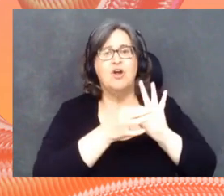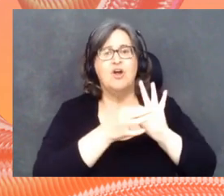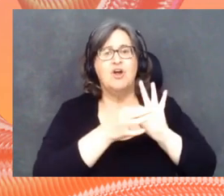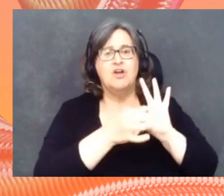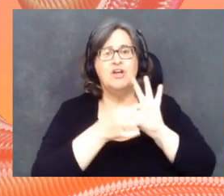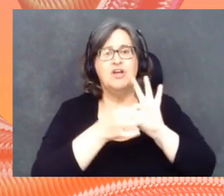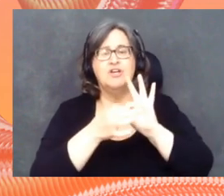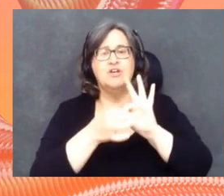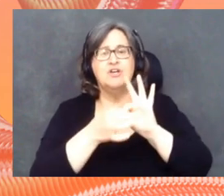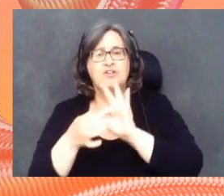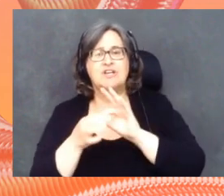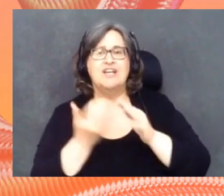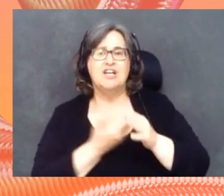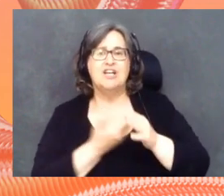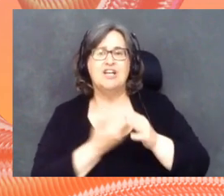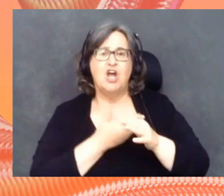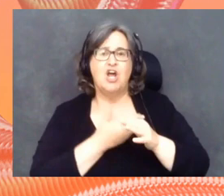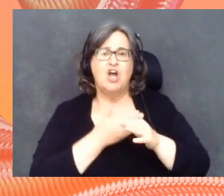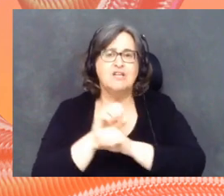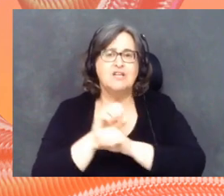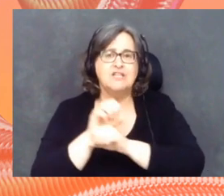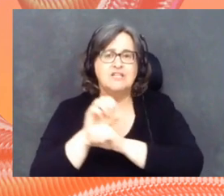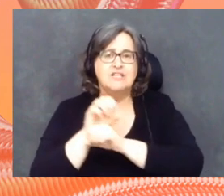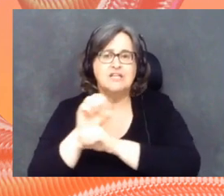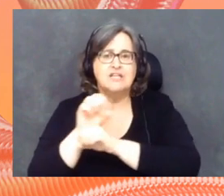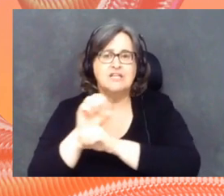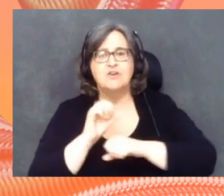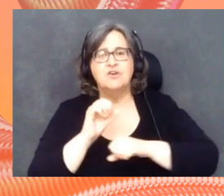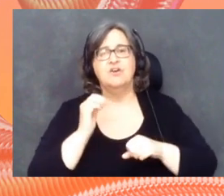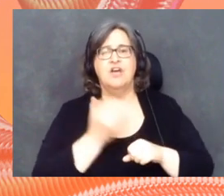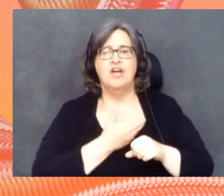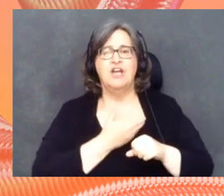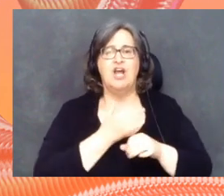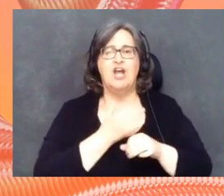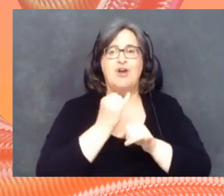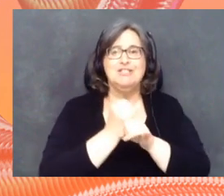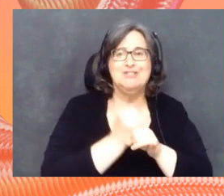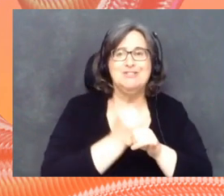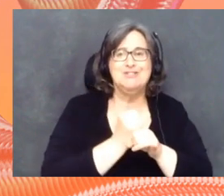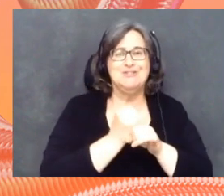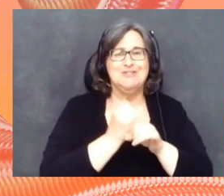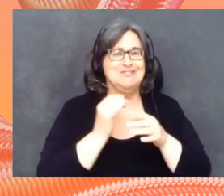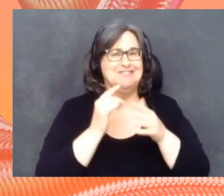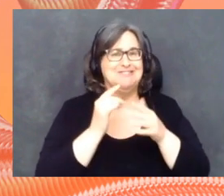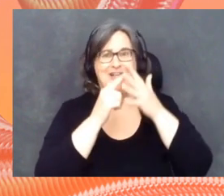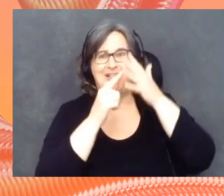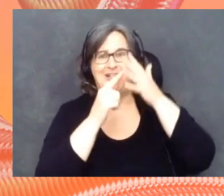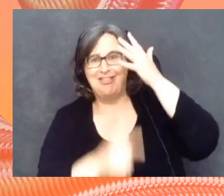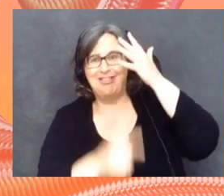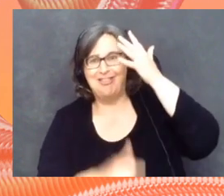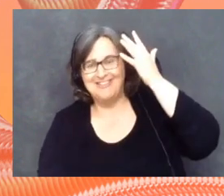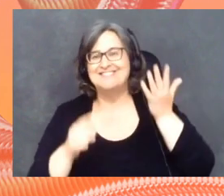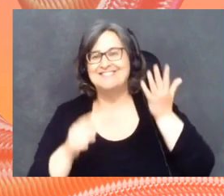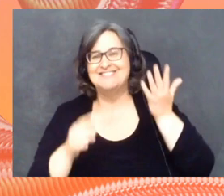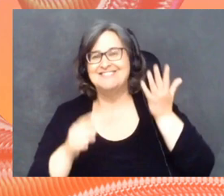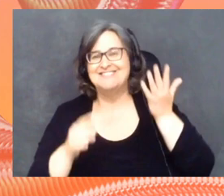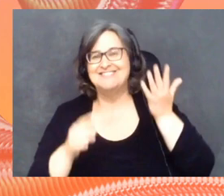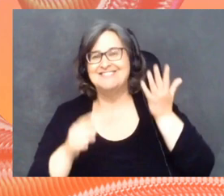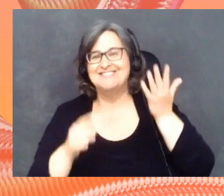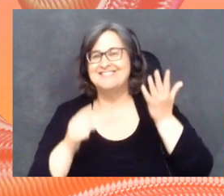our practices and into our institutions and into our, like, all of those things, or laws, or however we want to think about